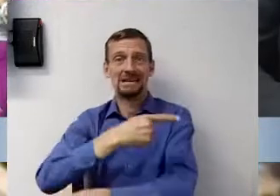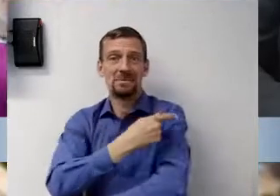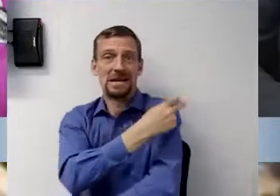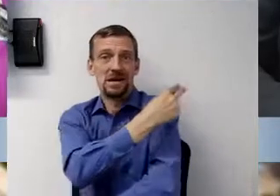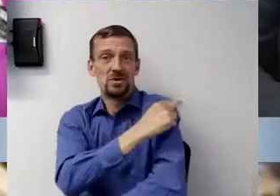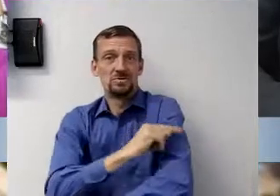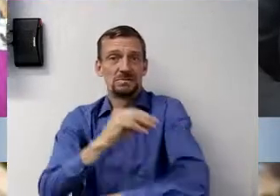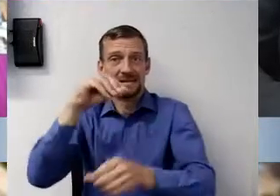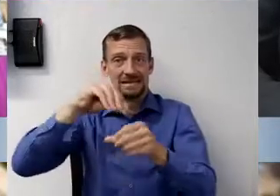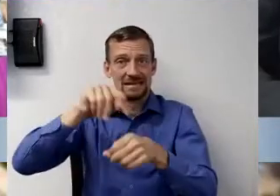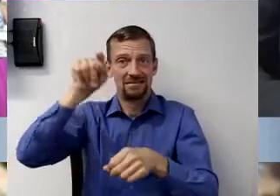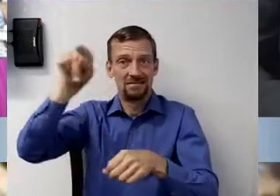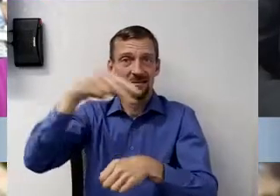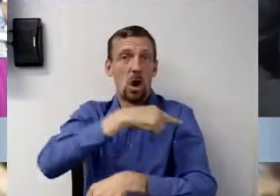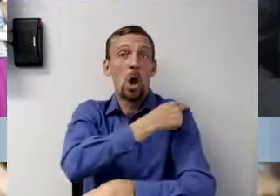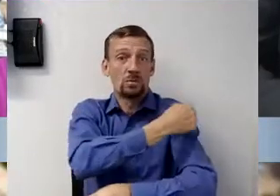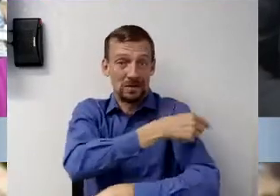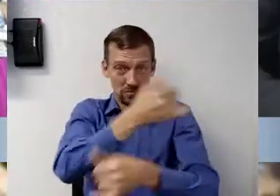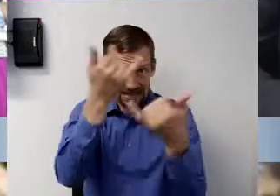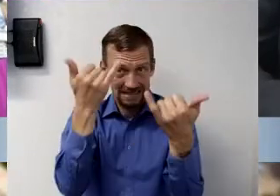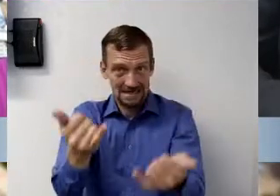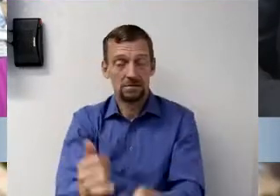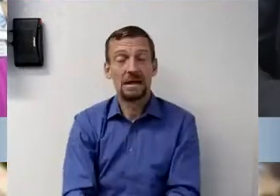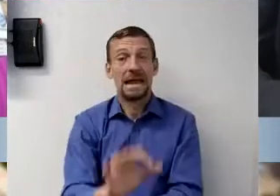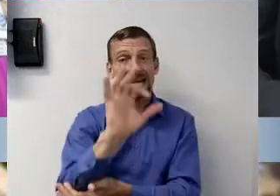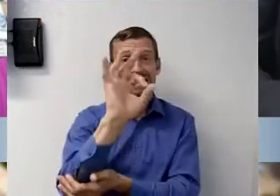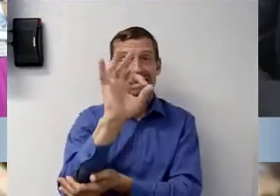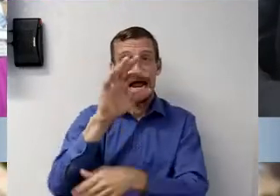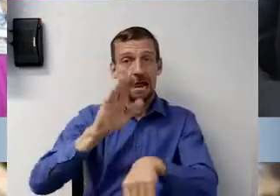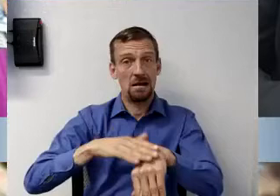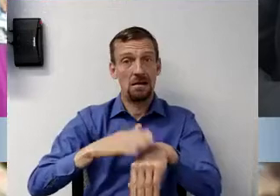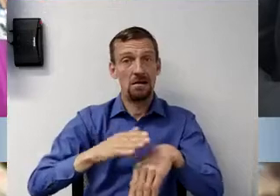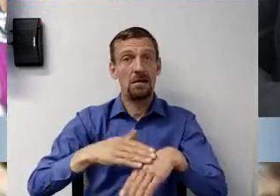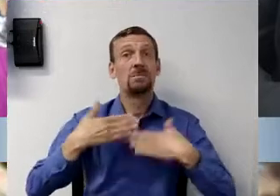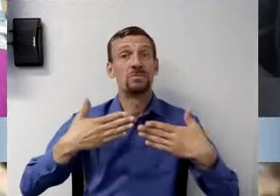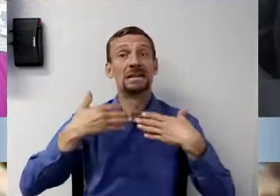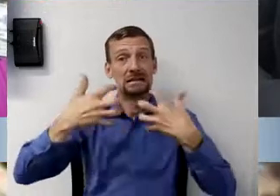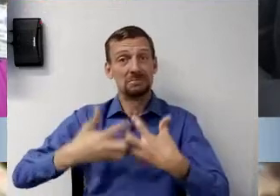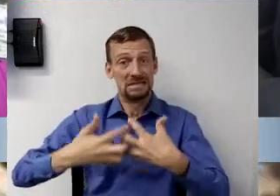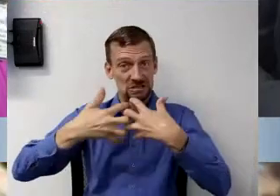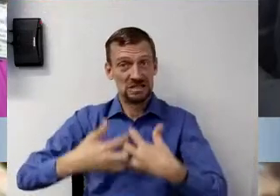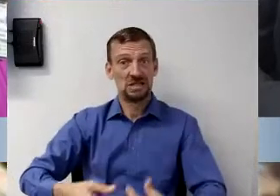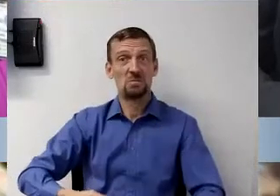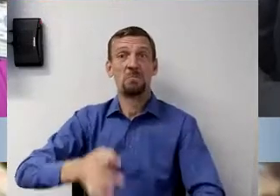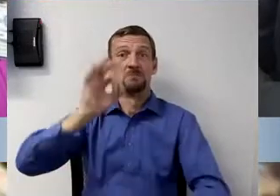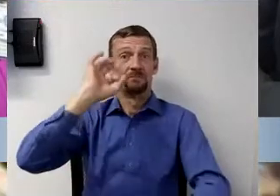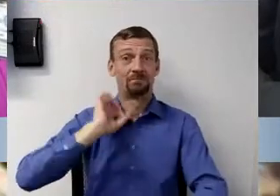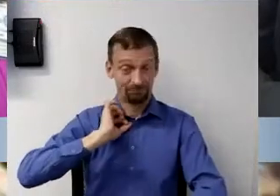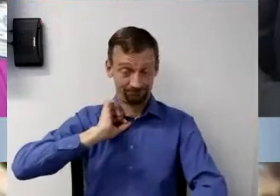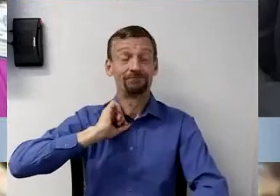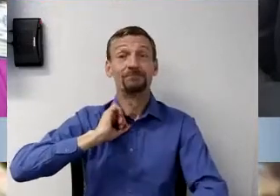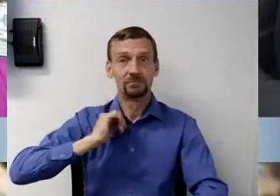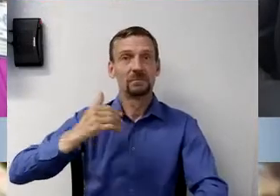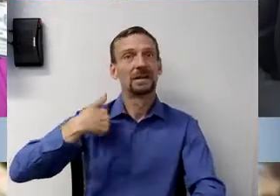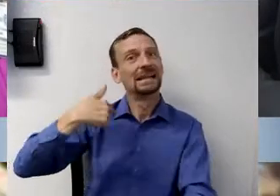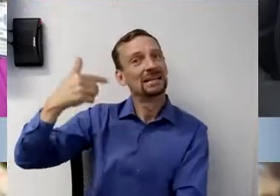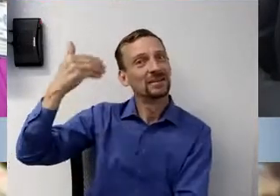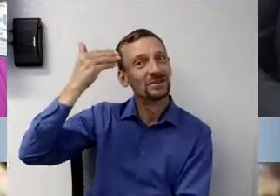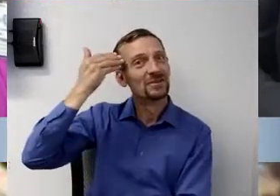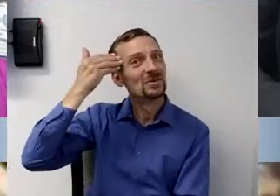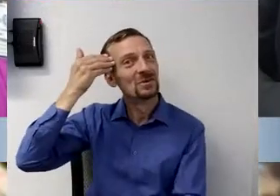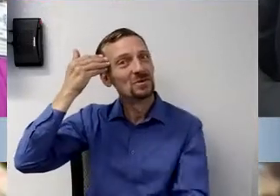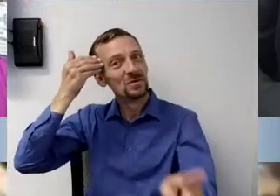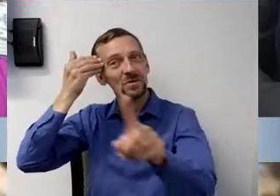in the ICU, 9 of them on ventilators. I know there's a lot of questions